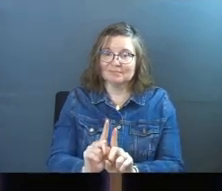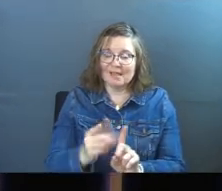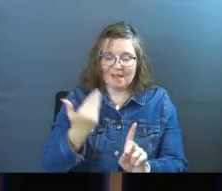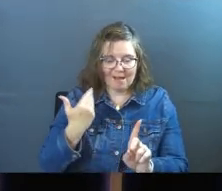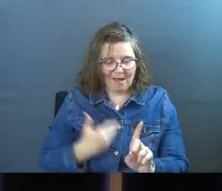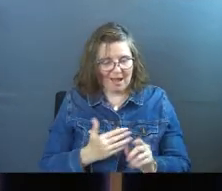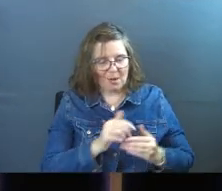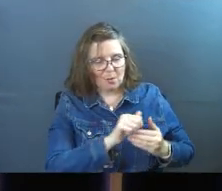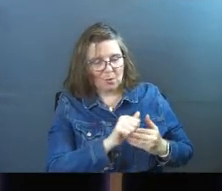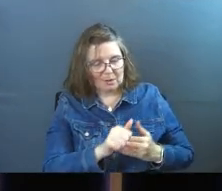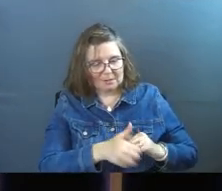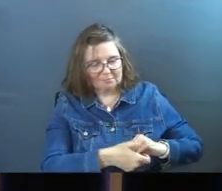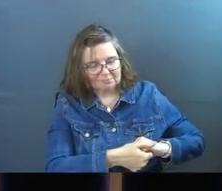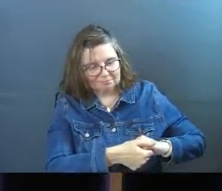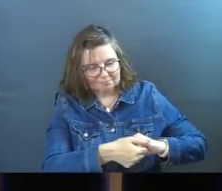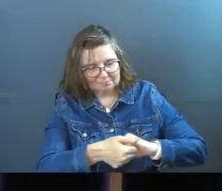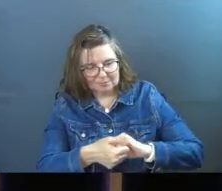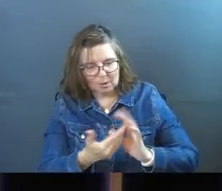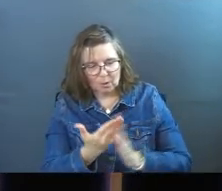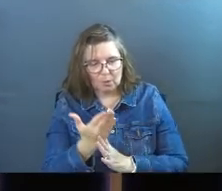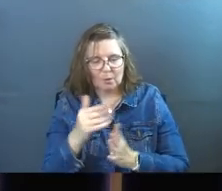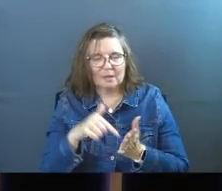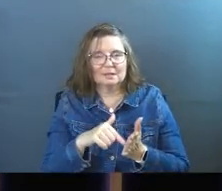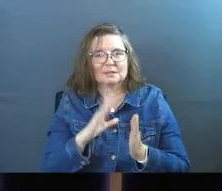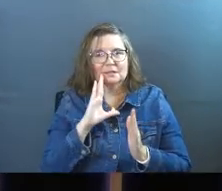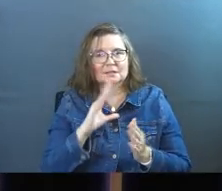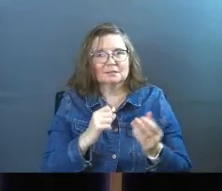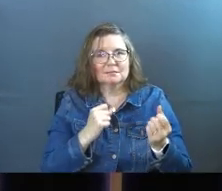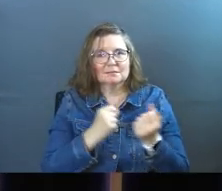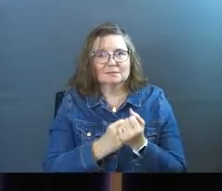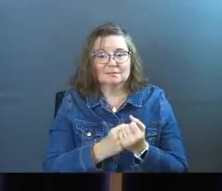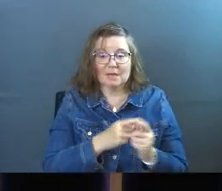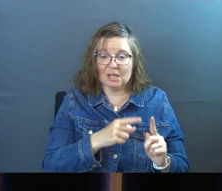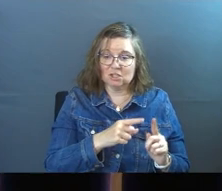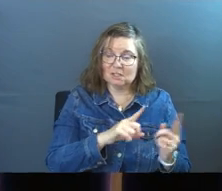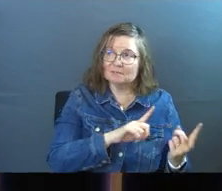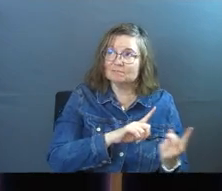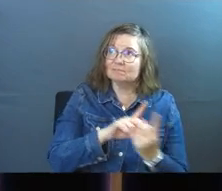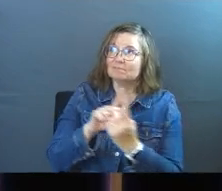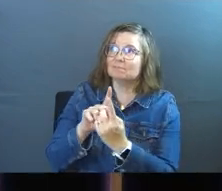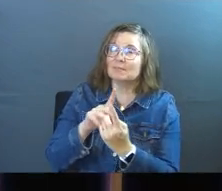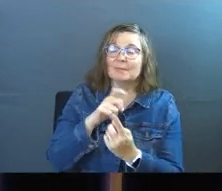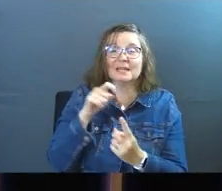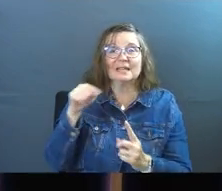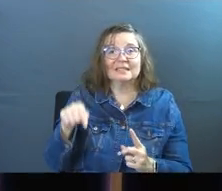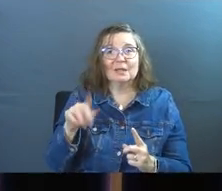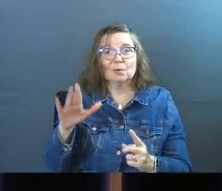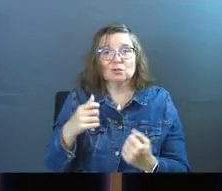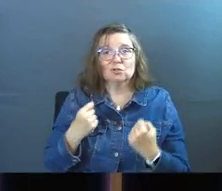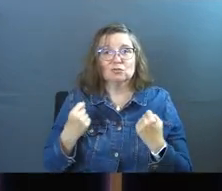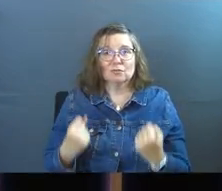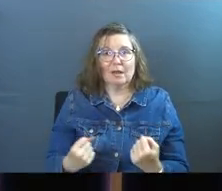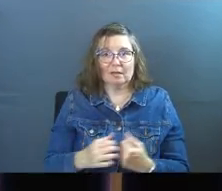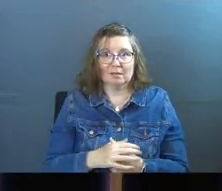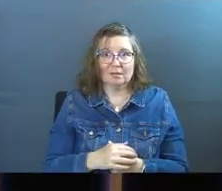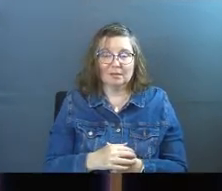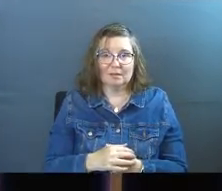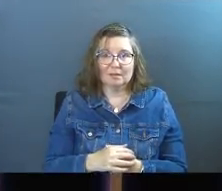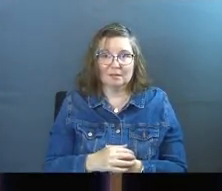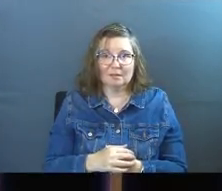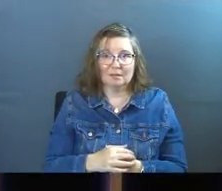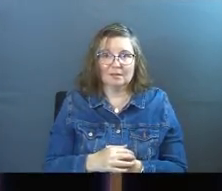"I'm going to lead you by the hand through this thing." And she went to him because he was her strength.